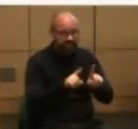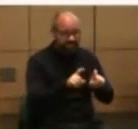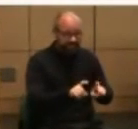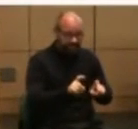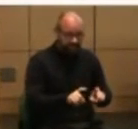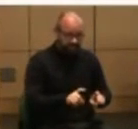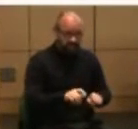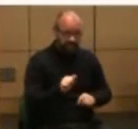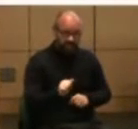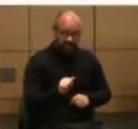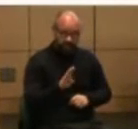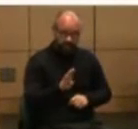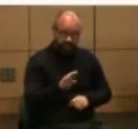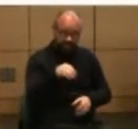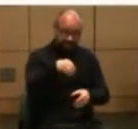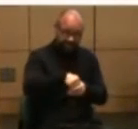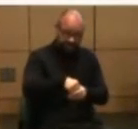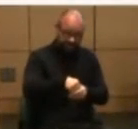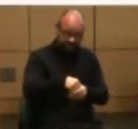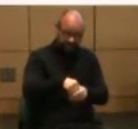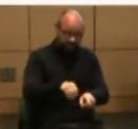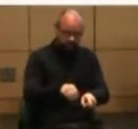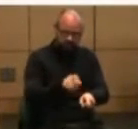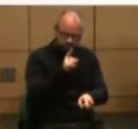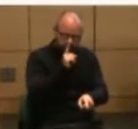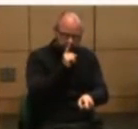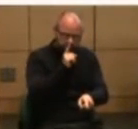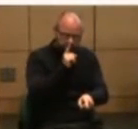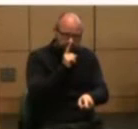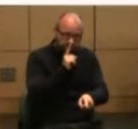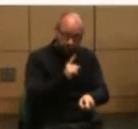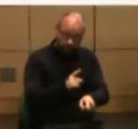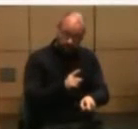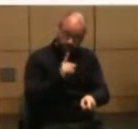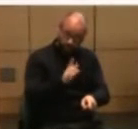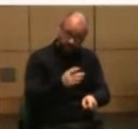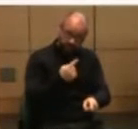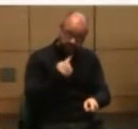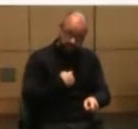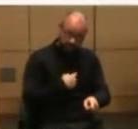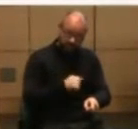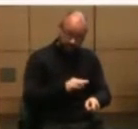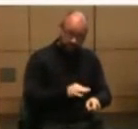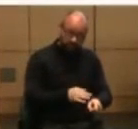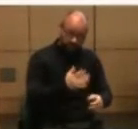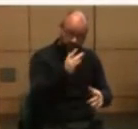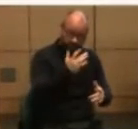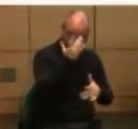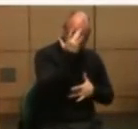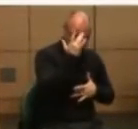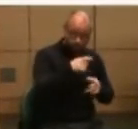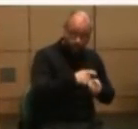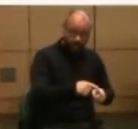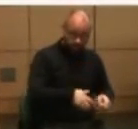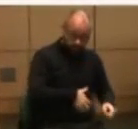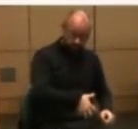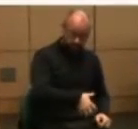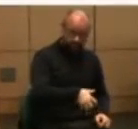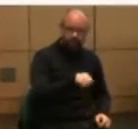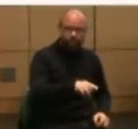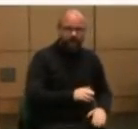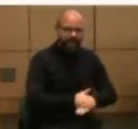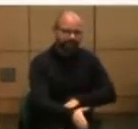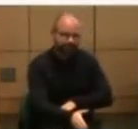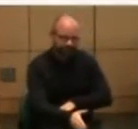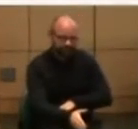you if they were exposed to the CMV in utero at the time when they have to have had the infection. So it's complicated.